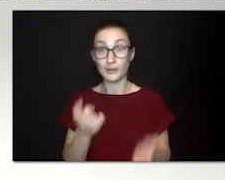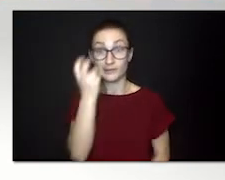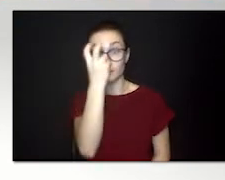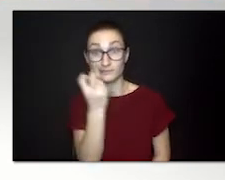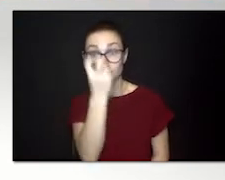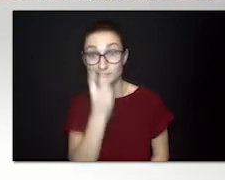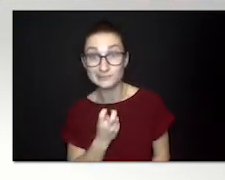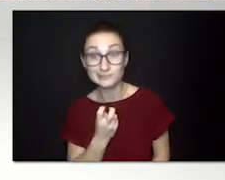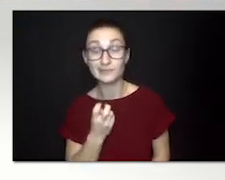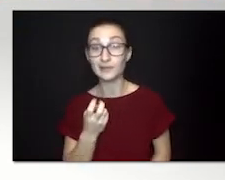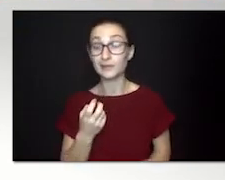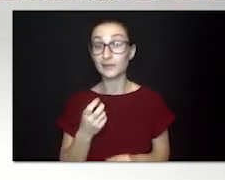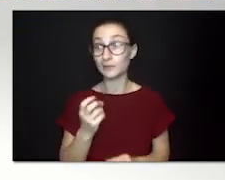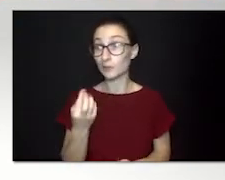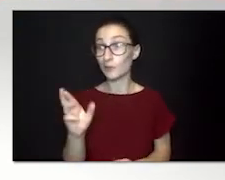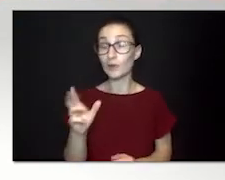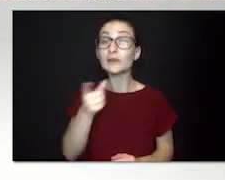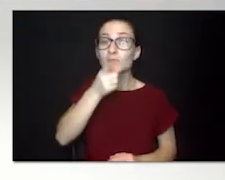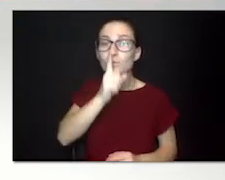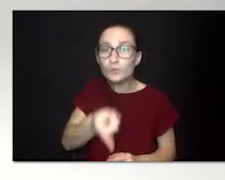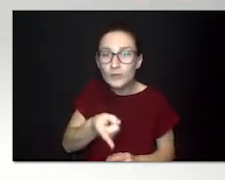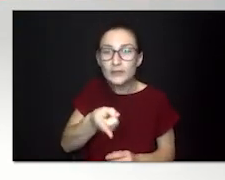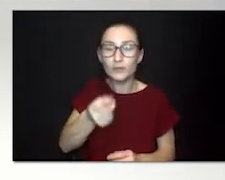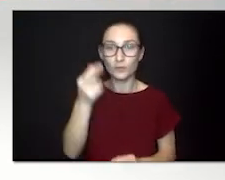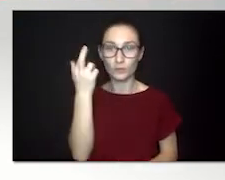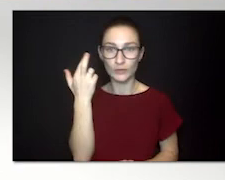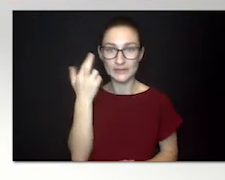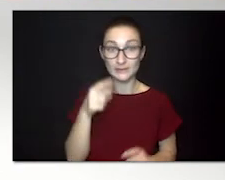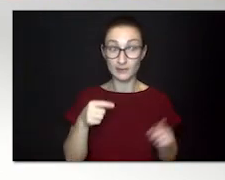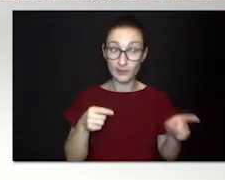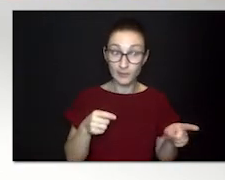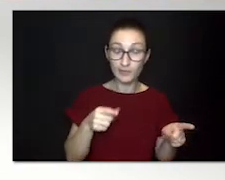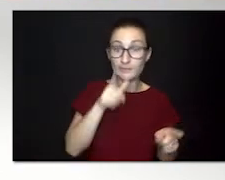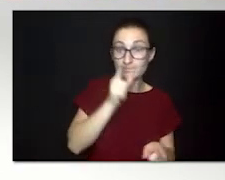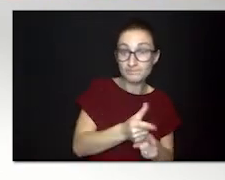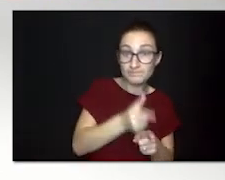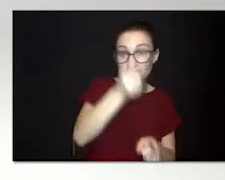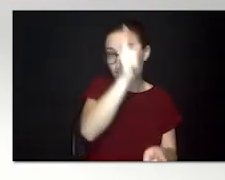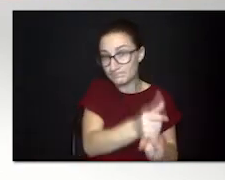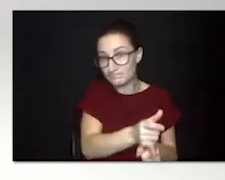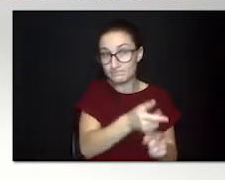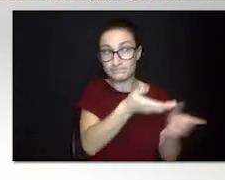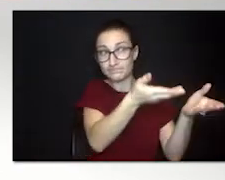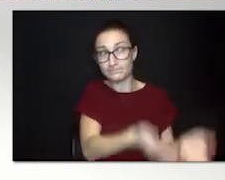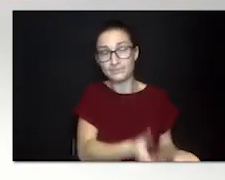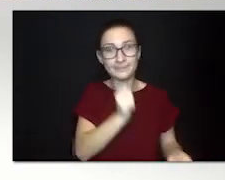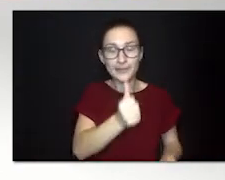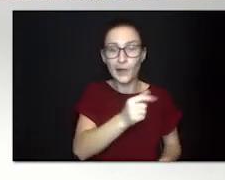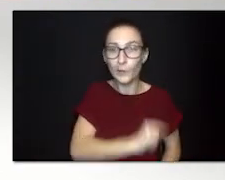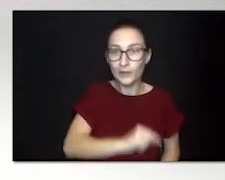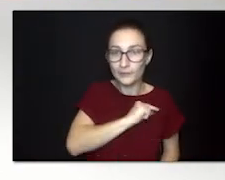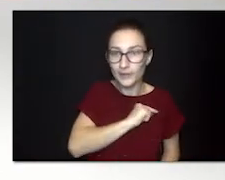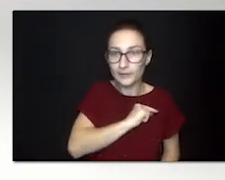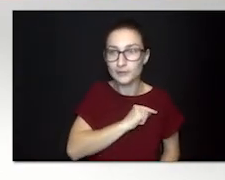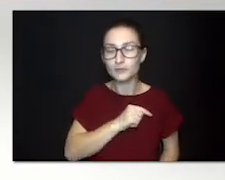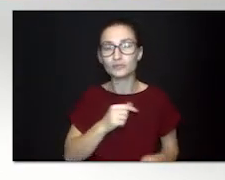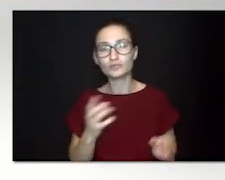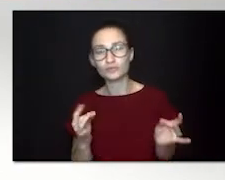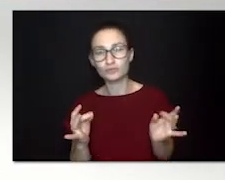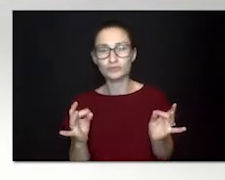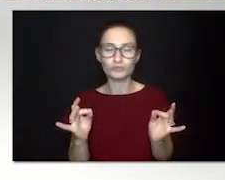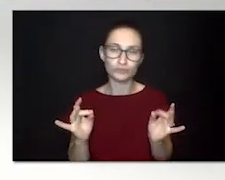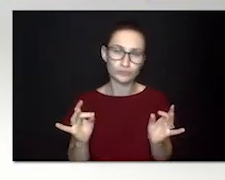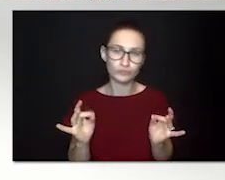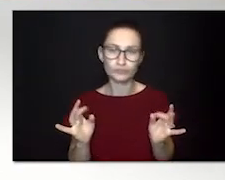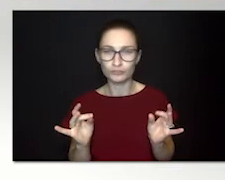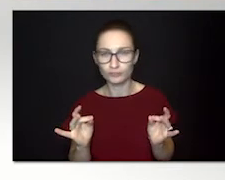big dollar signs, or is it because of a legitimate reason where they don't believe that the family member would be the best qualified person? So